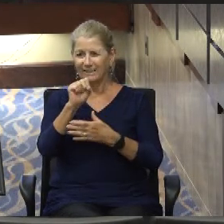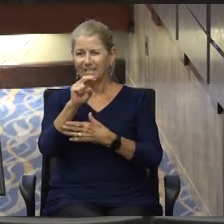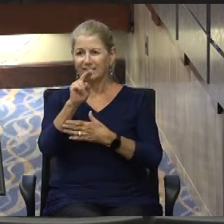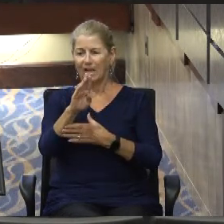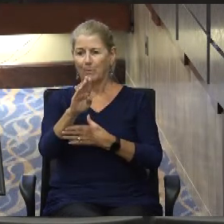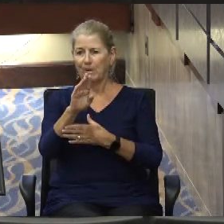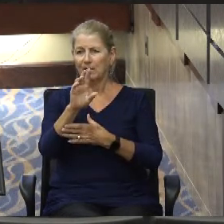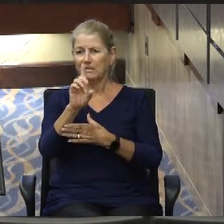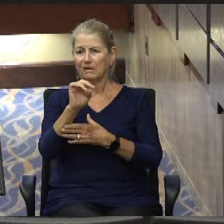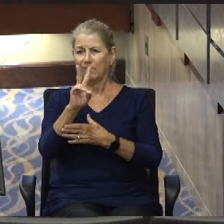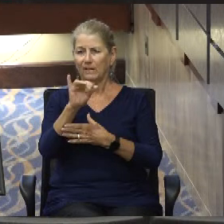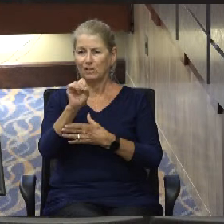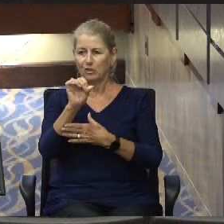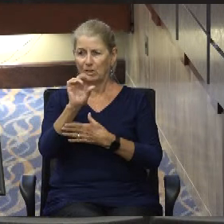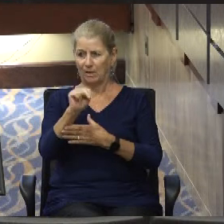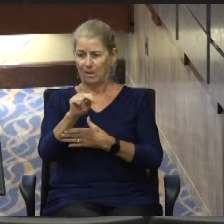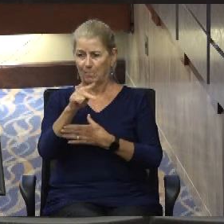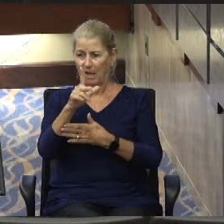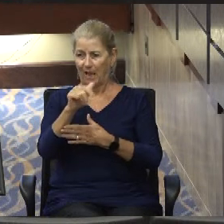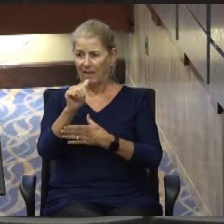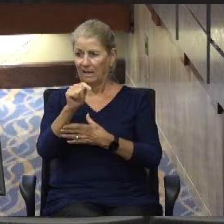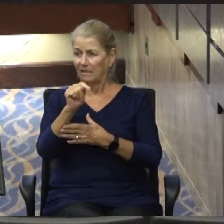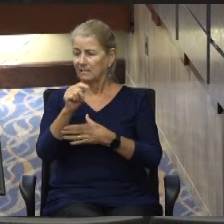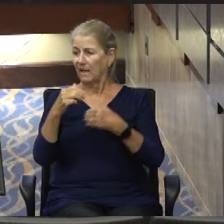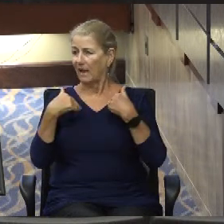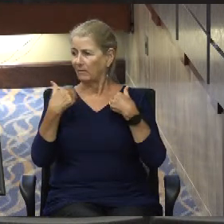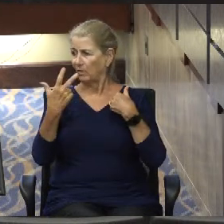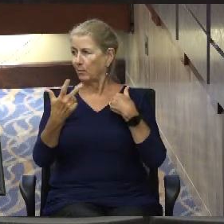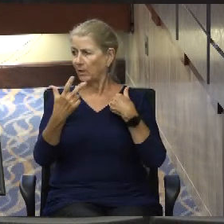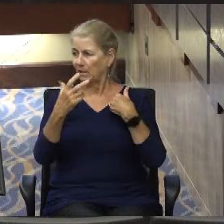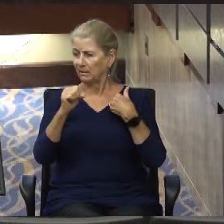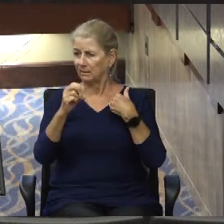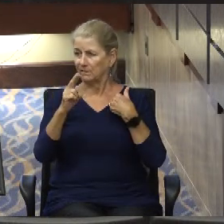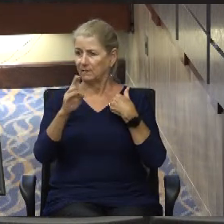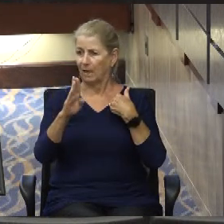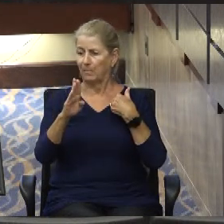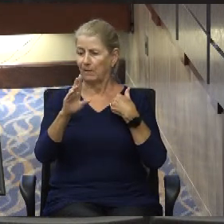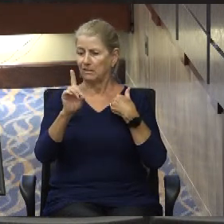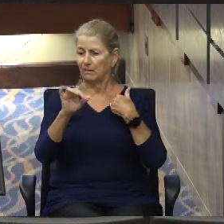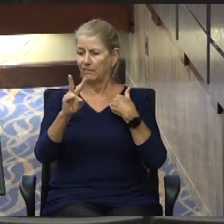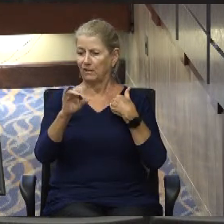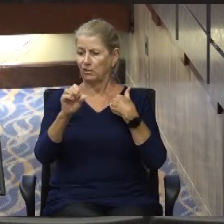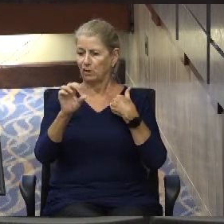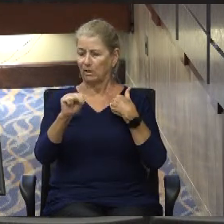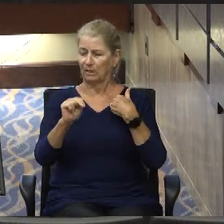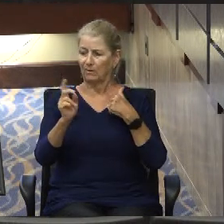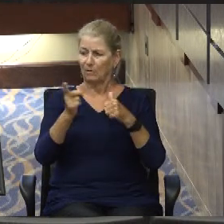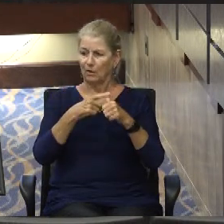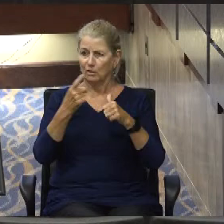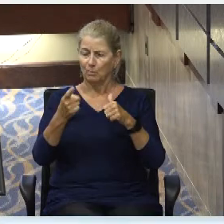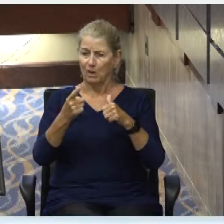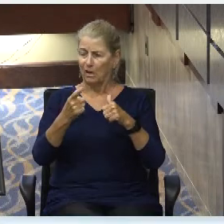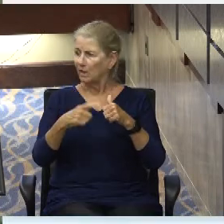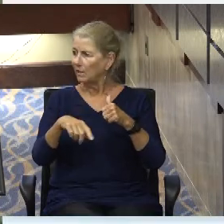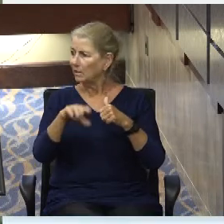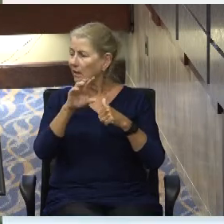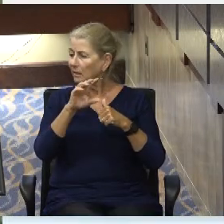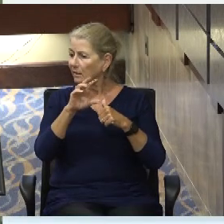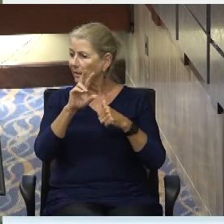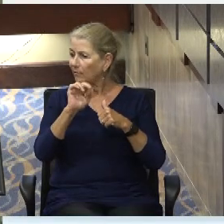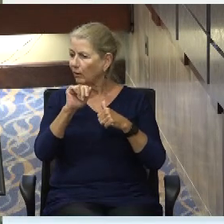plats. We do have 3 subdivision plats. The first one is the preliminary plat of the Noble Estates